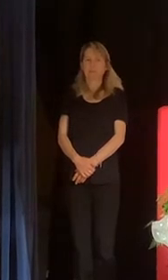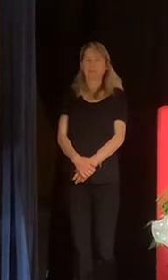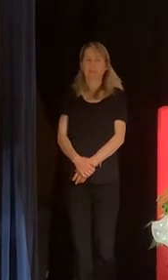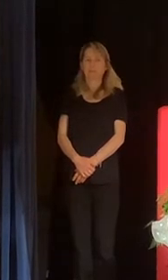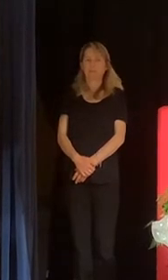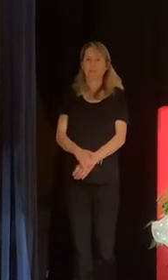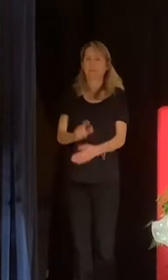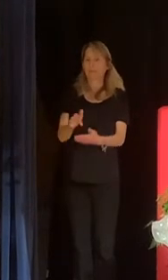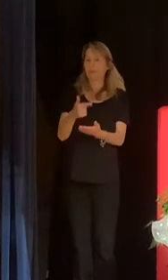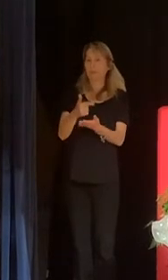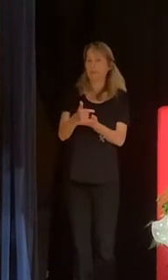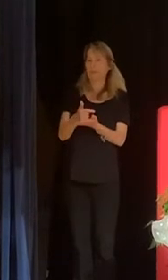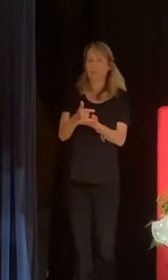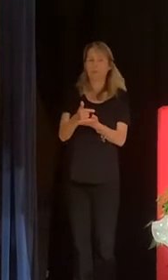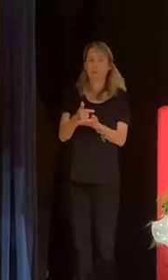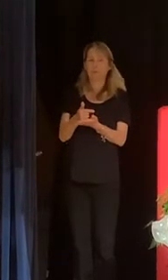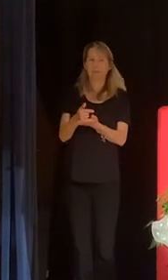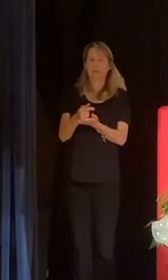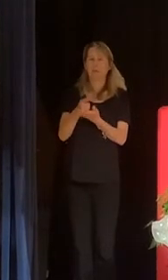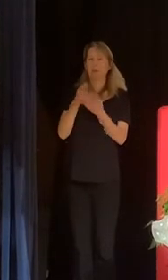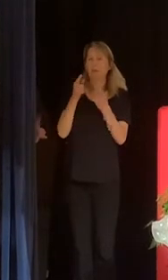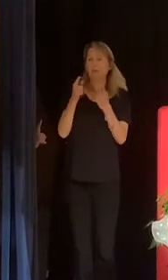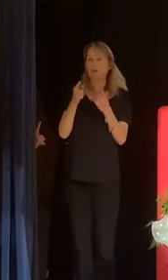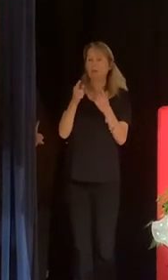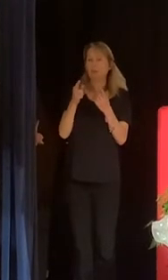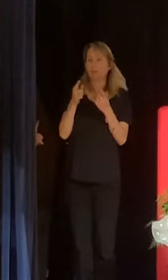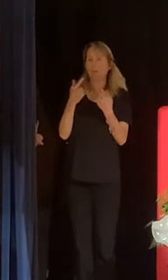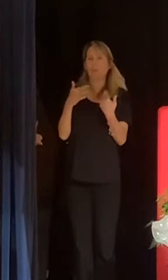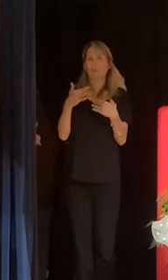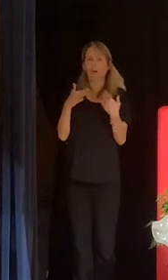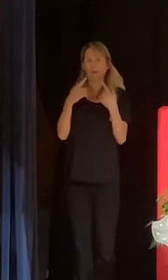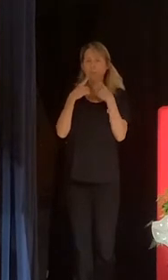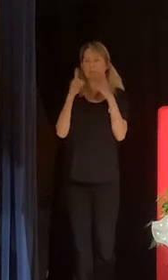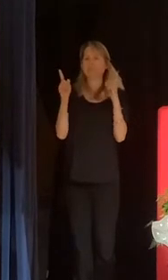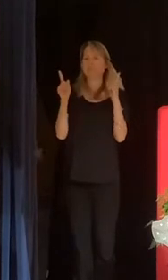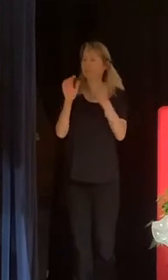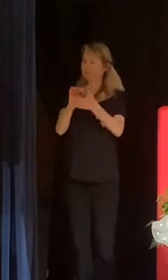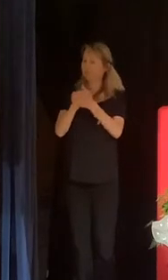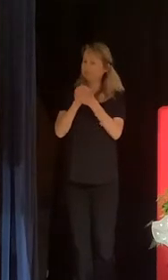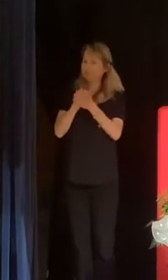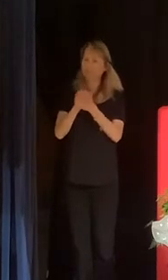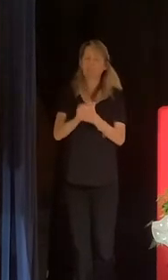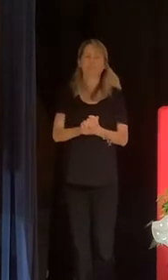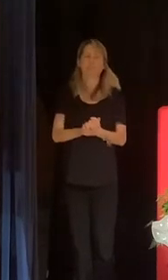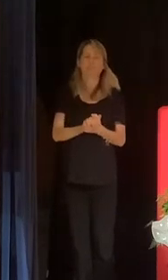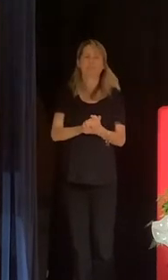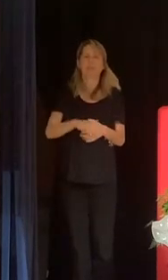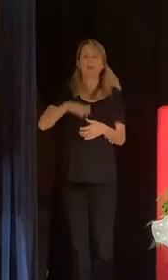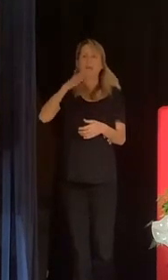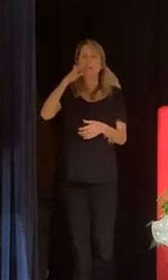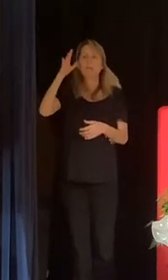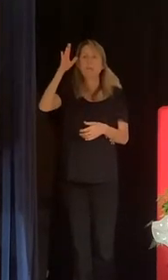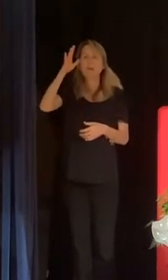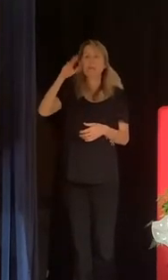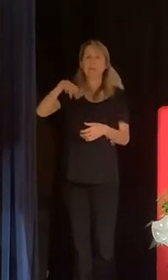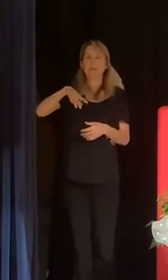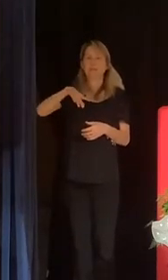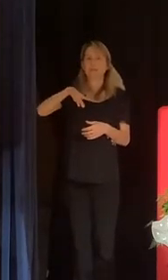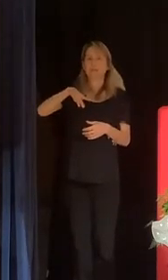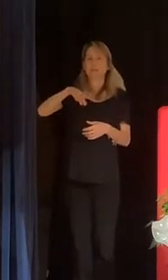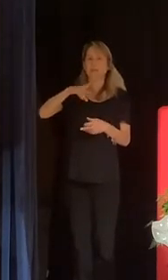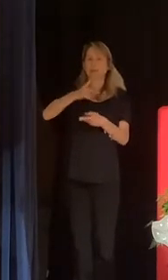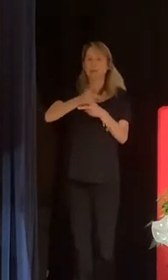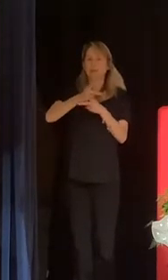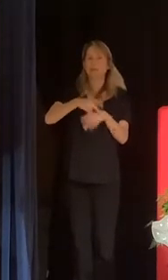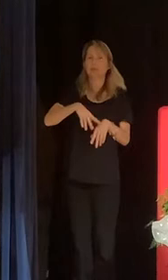you've reached a significant milestone. Congratulations. Parents, guardians, relatives, friends,